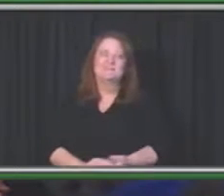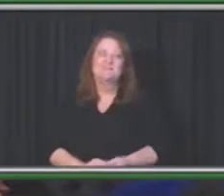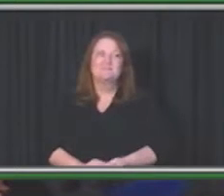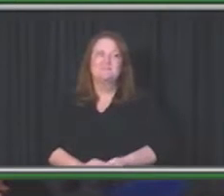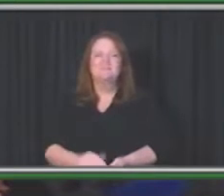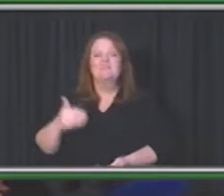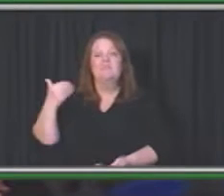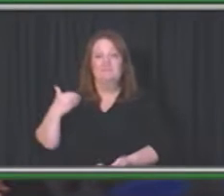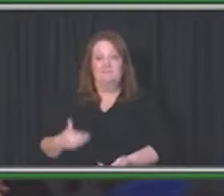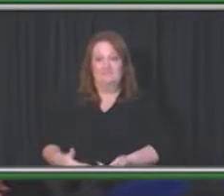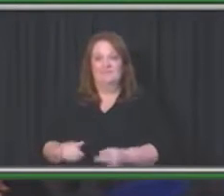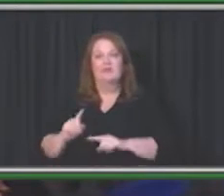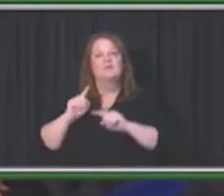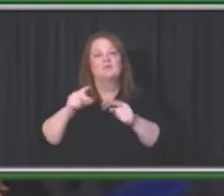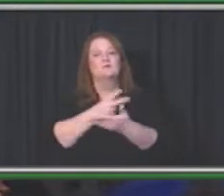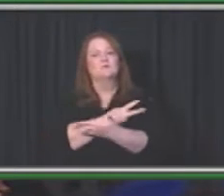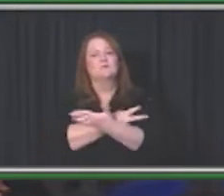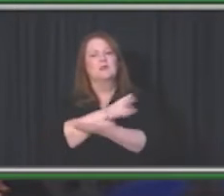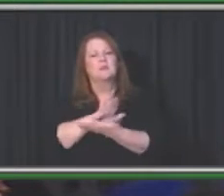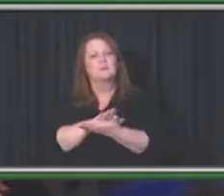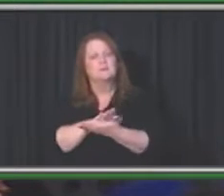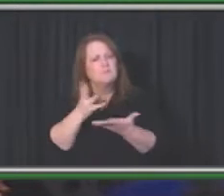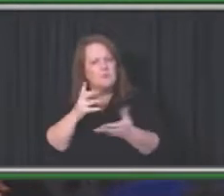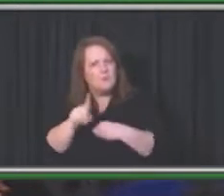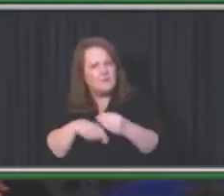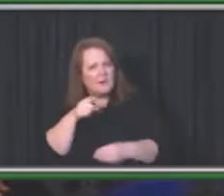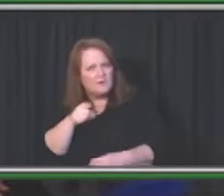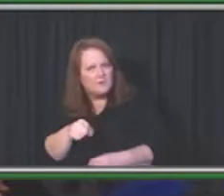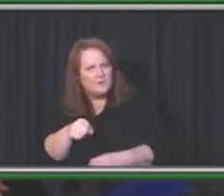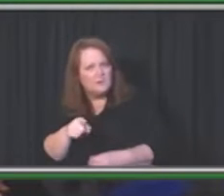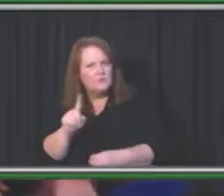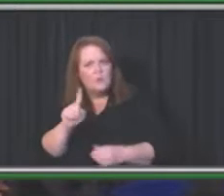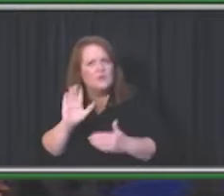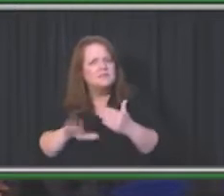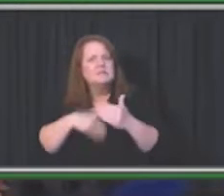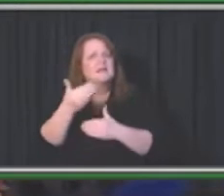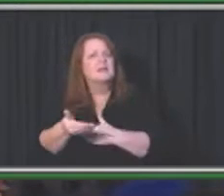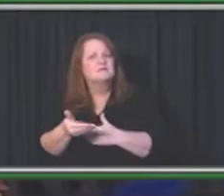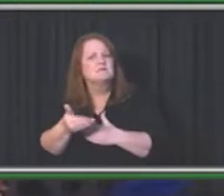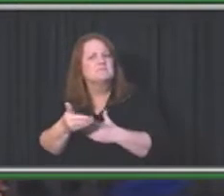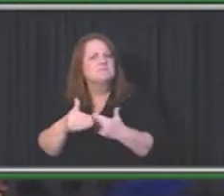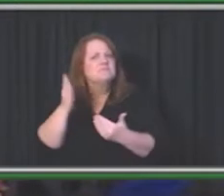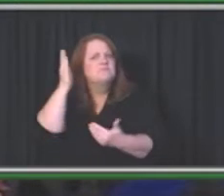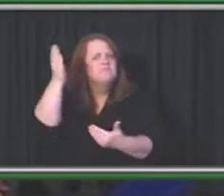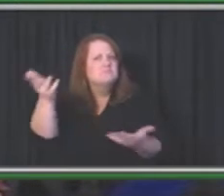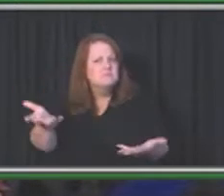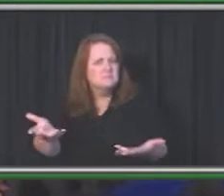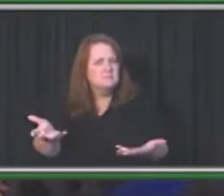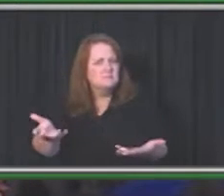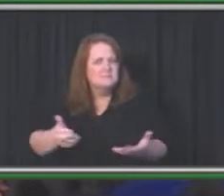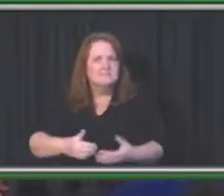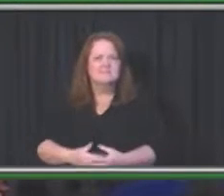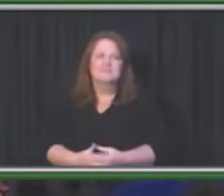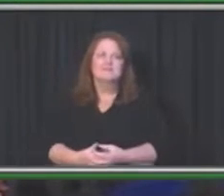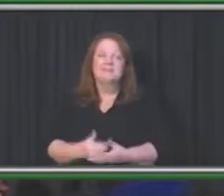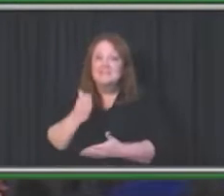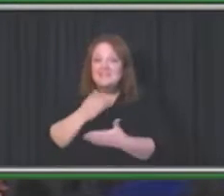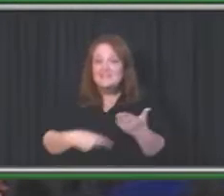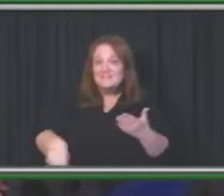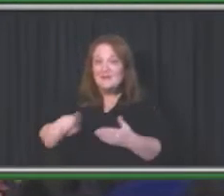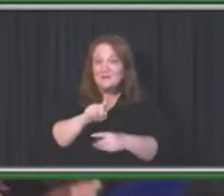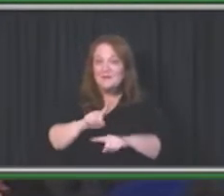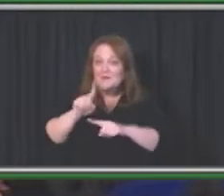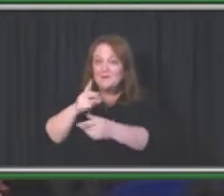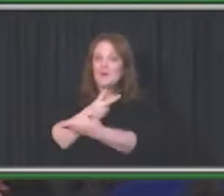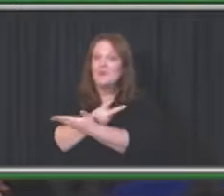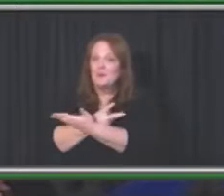I am going to graduate school, but what about you? Where are you guys headed on to next? Some of you may be going to